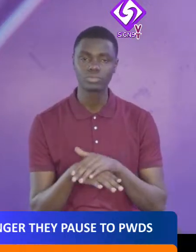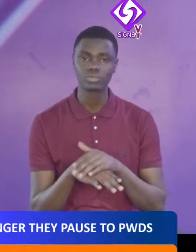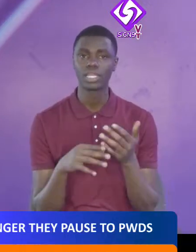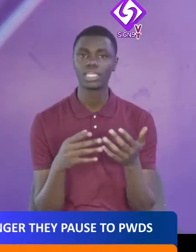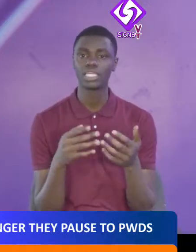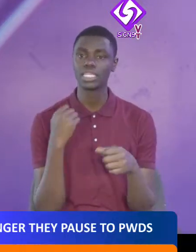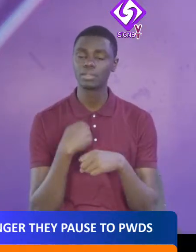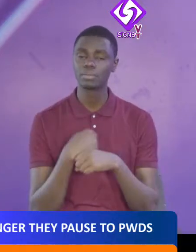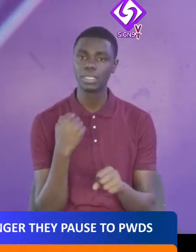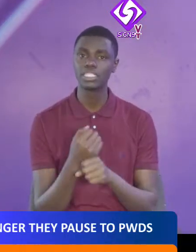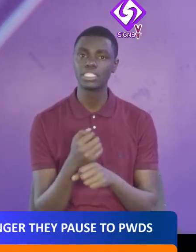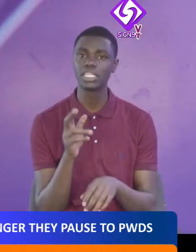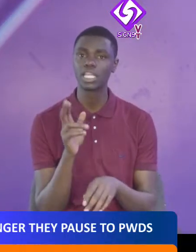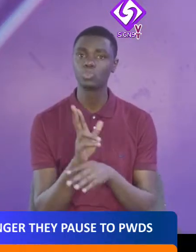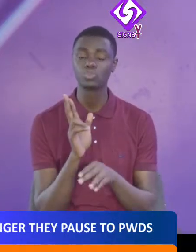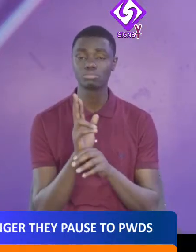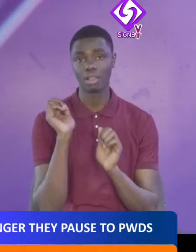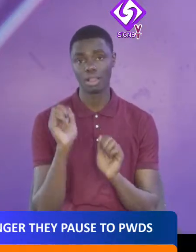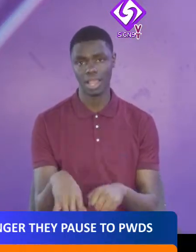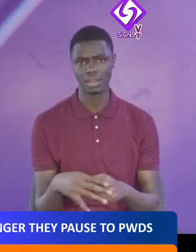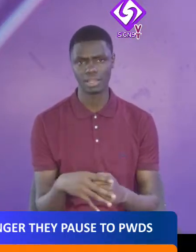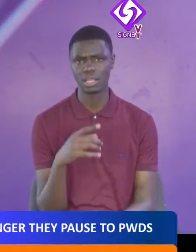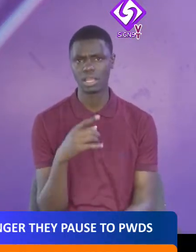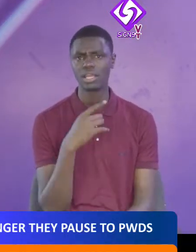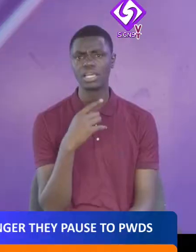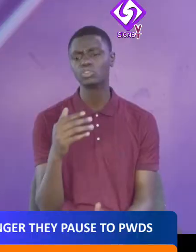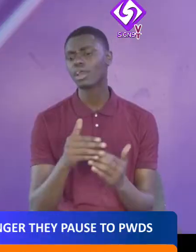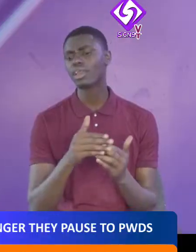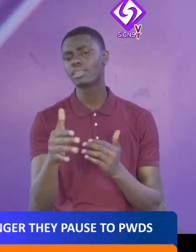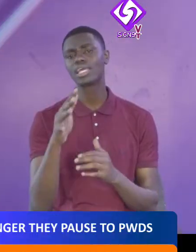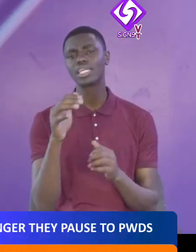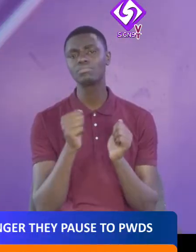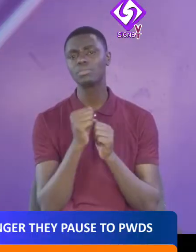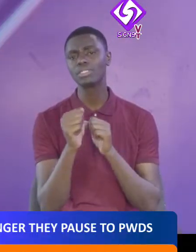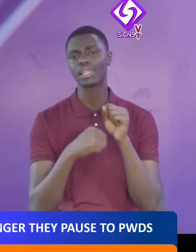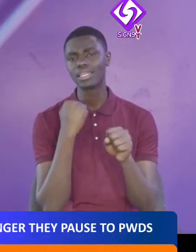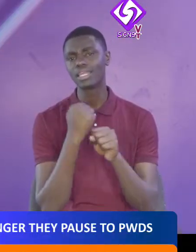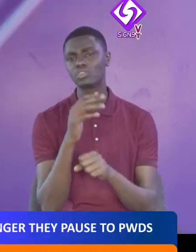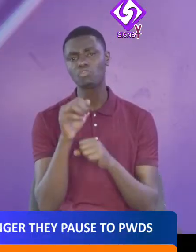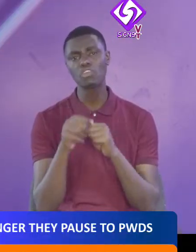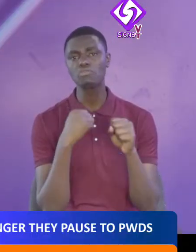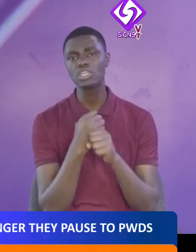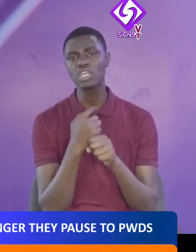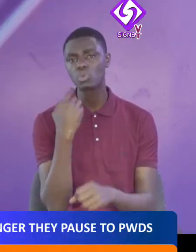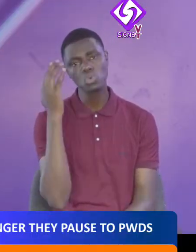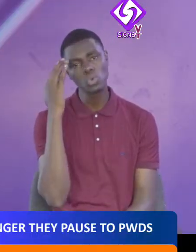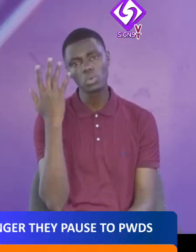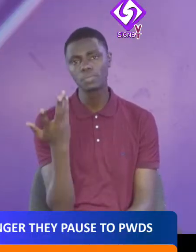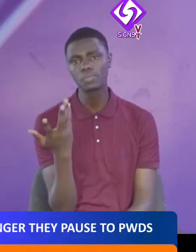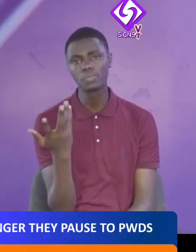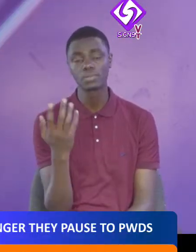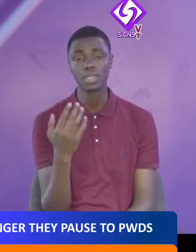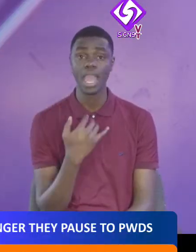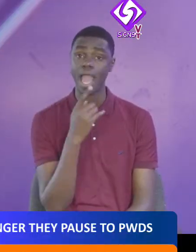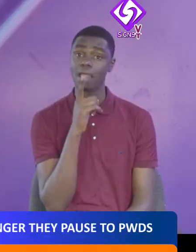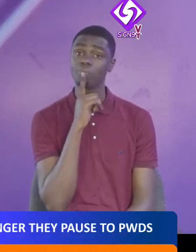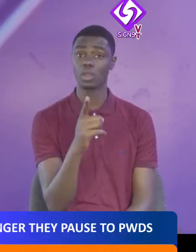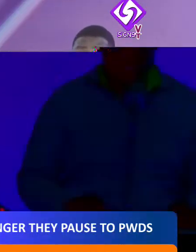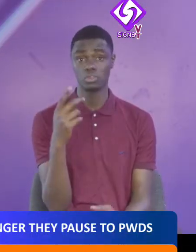Yes. So who knows what will be there in the next 10 years? I don't know. Right now, I am sure you've seen